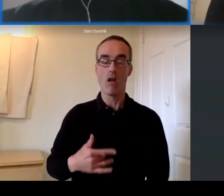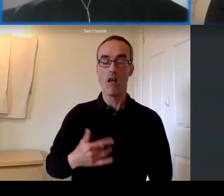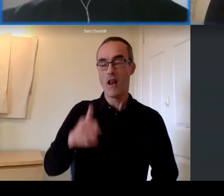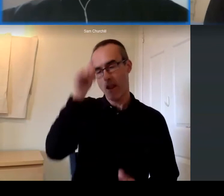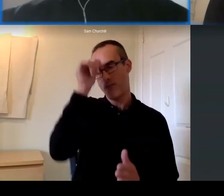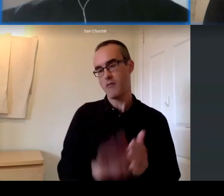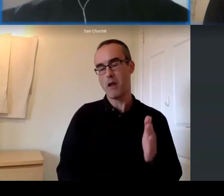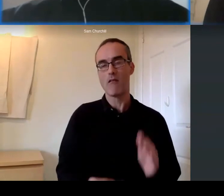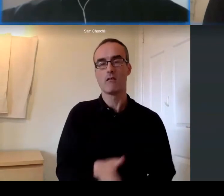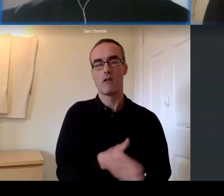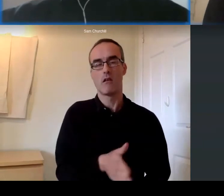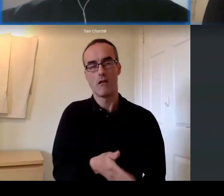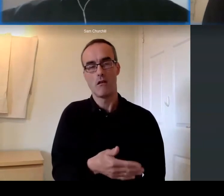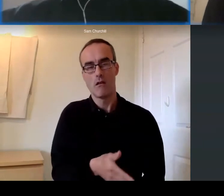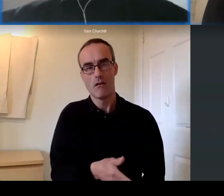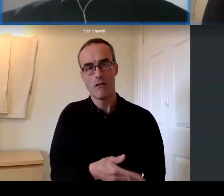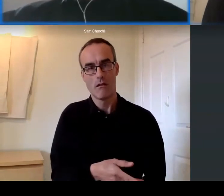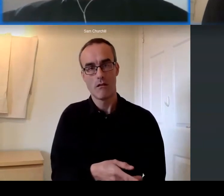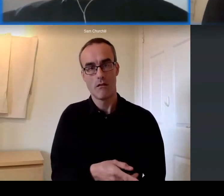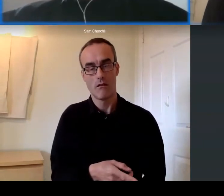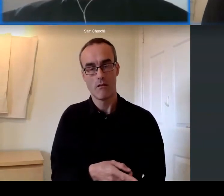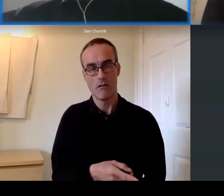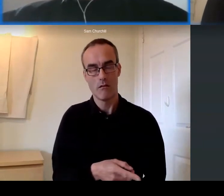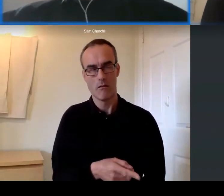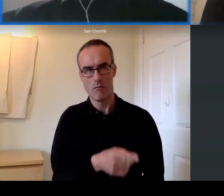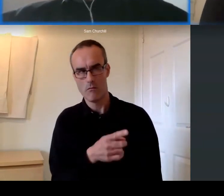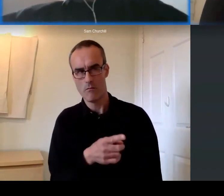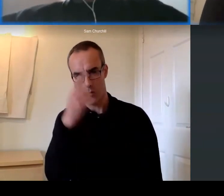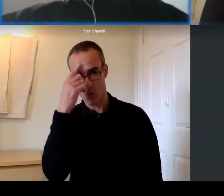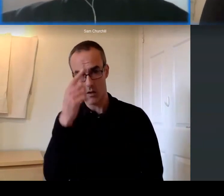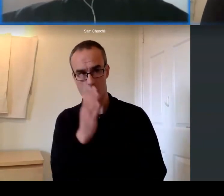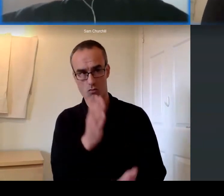be an appetite to do something based on that. And